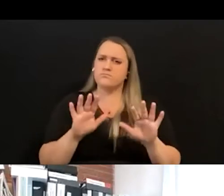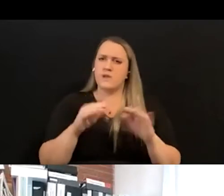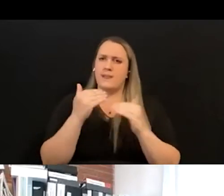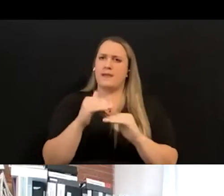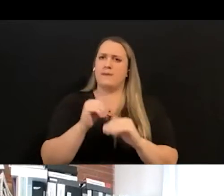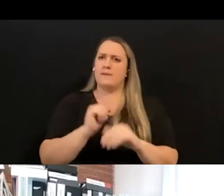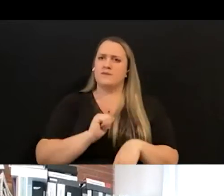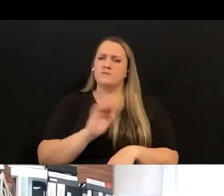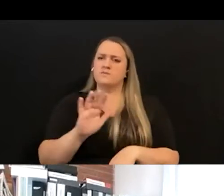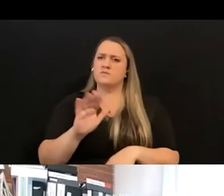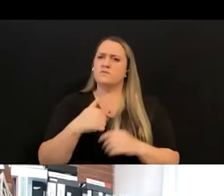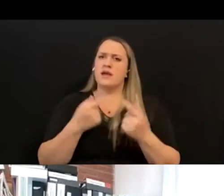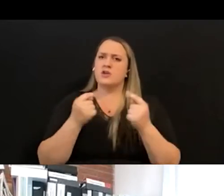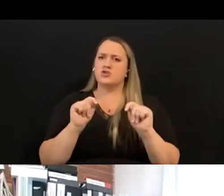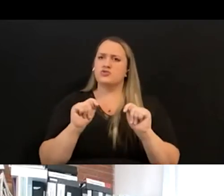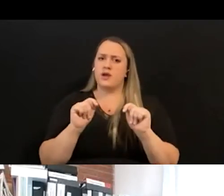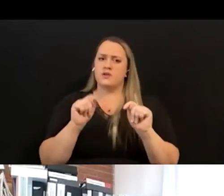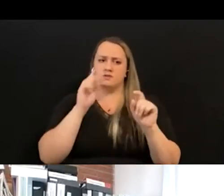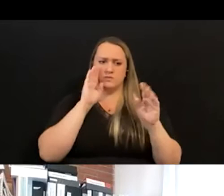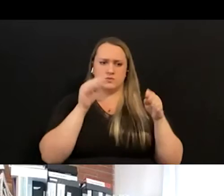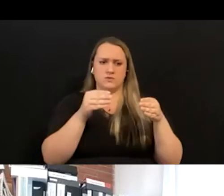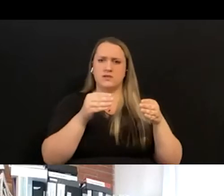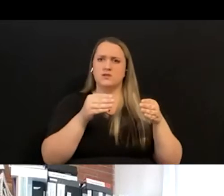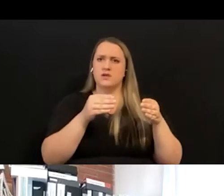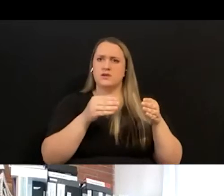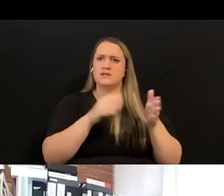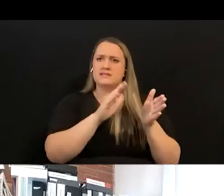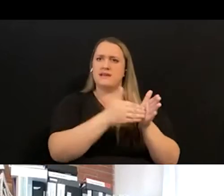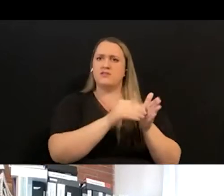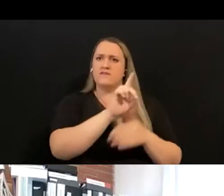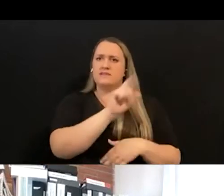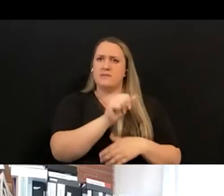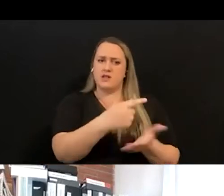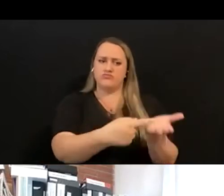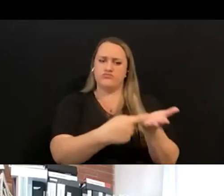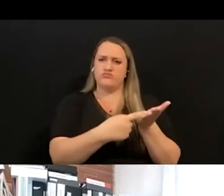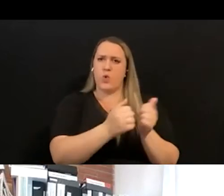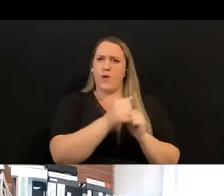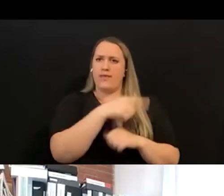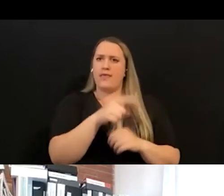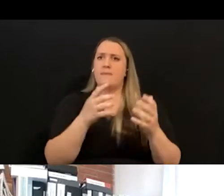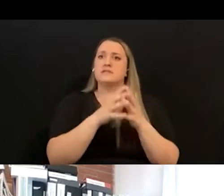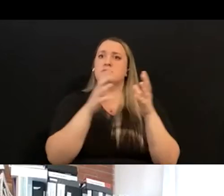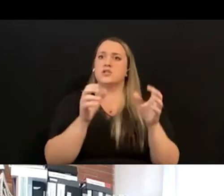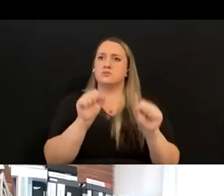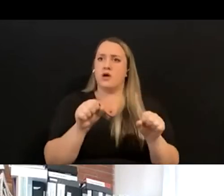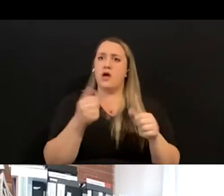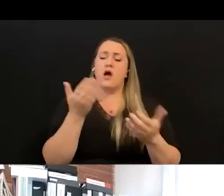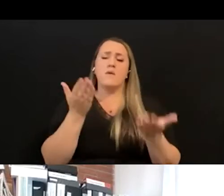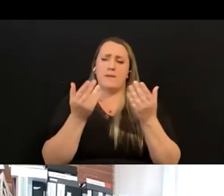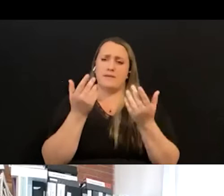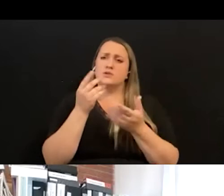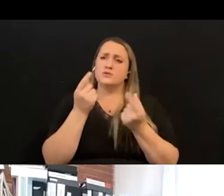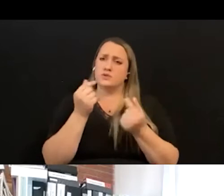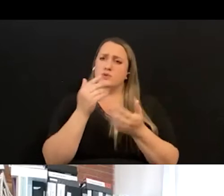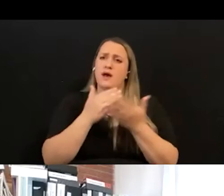and center the disability community and consult with them as much as possible. So I probably do have some philosophy, but I don't